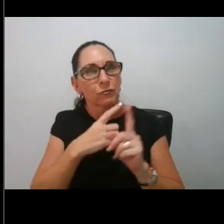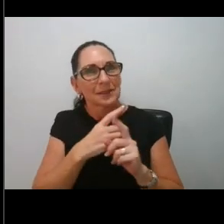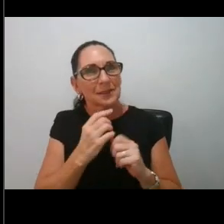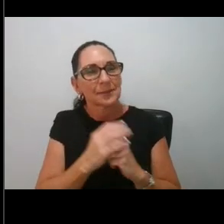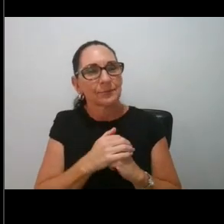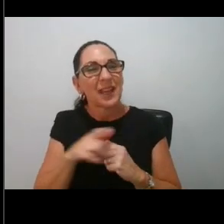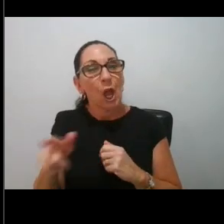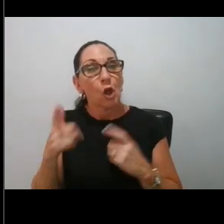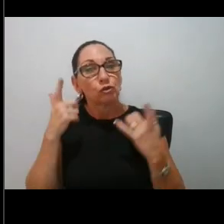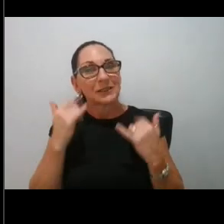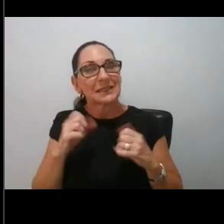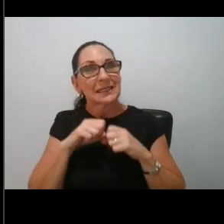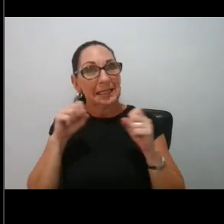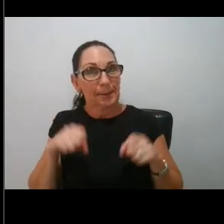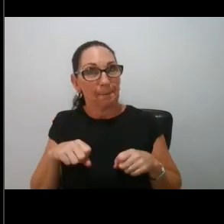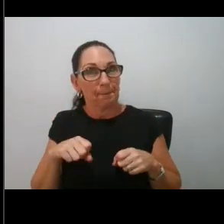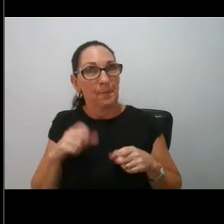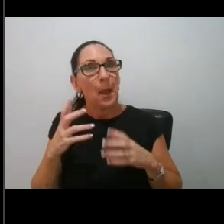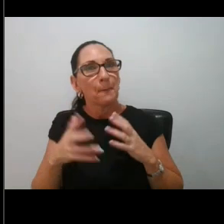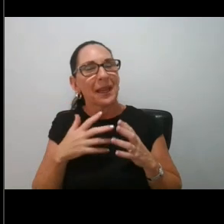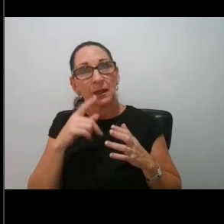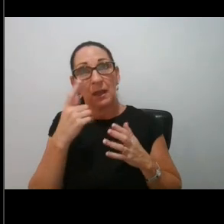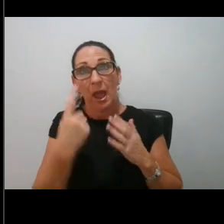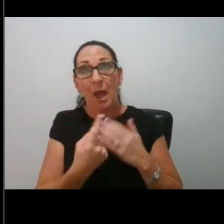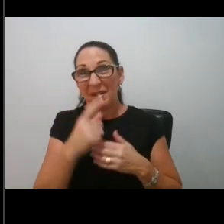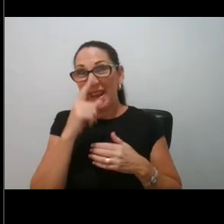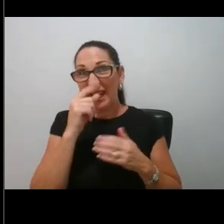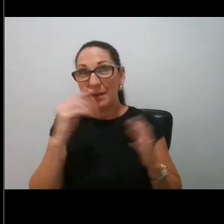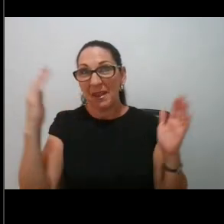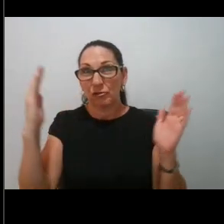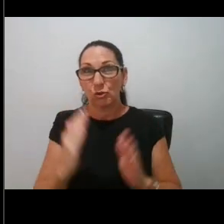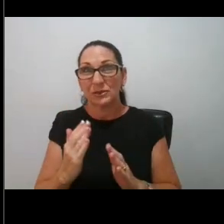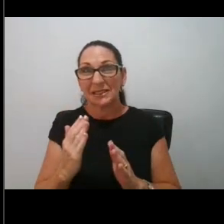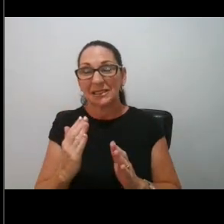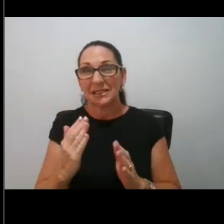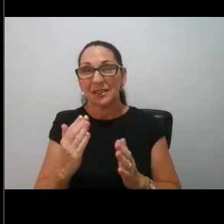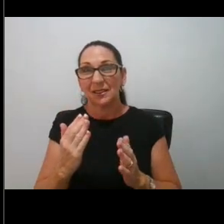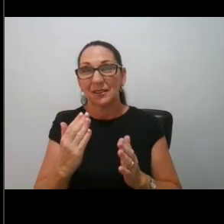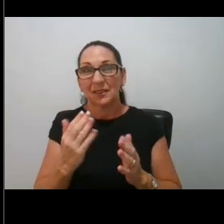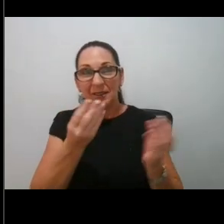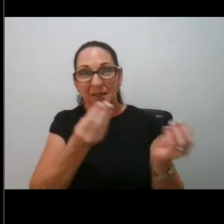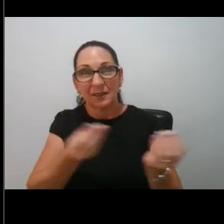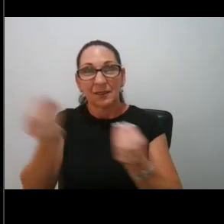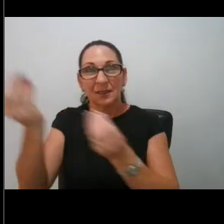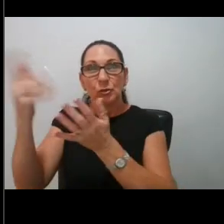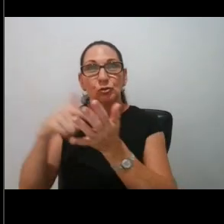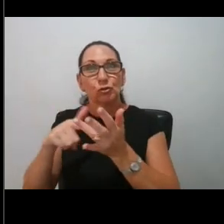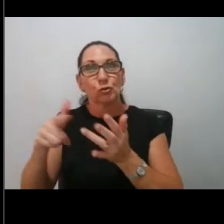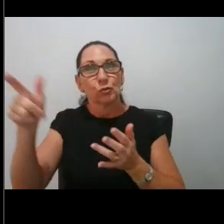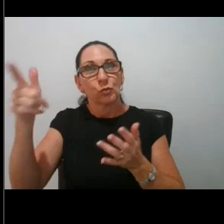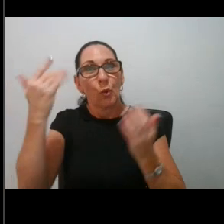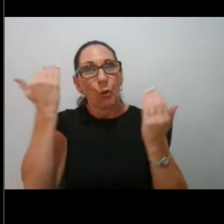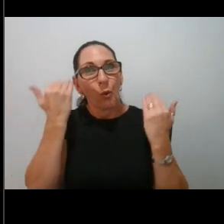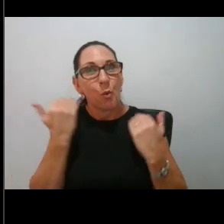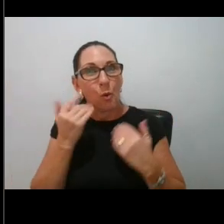can also mean reduced caseloads going through court. There can also be an